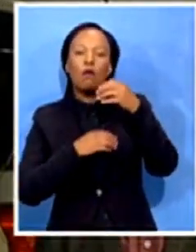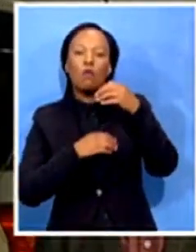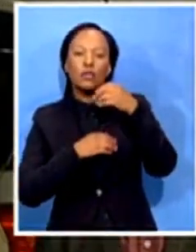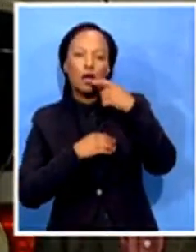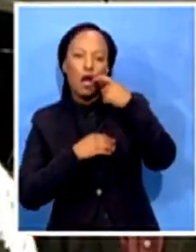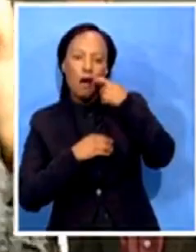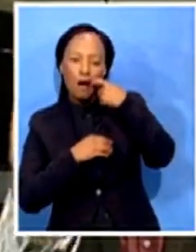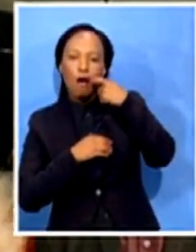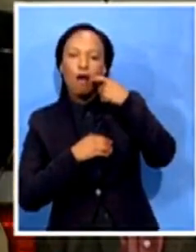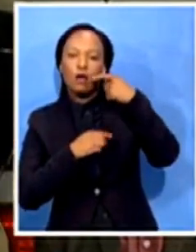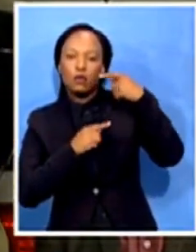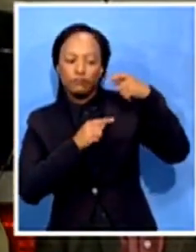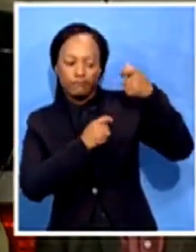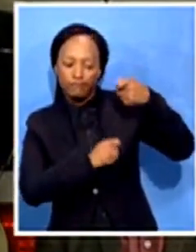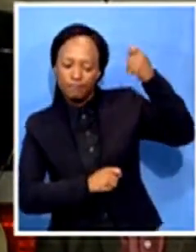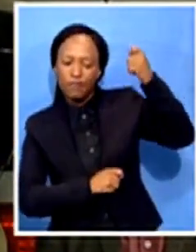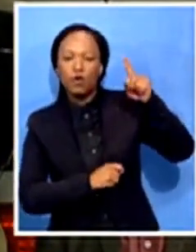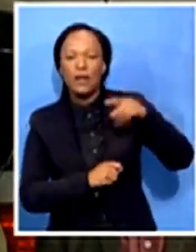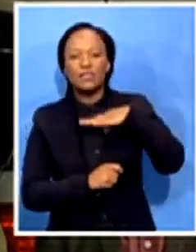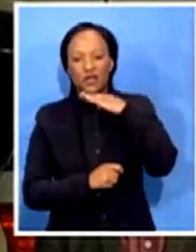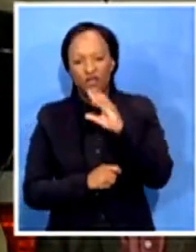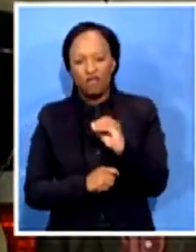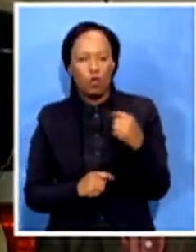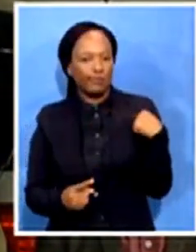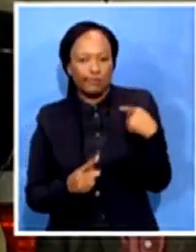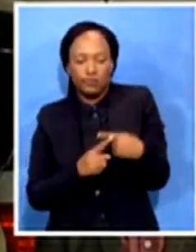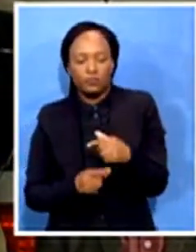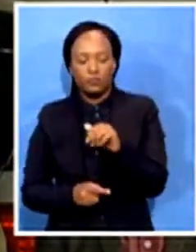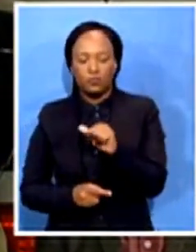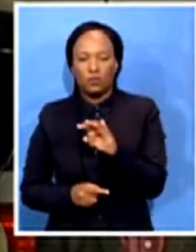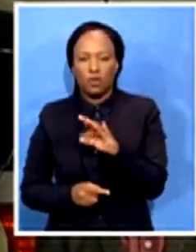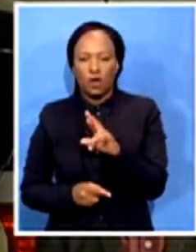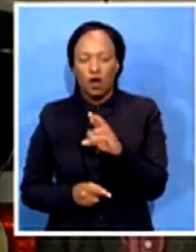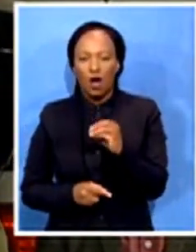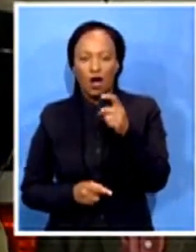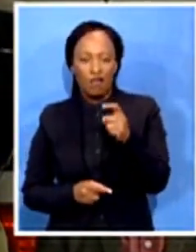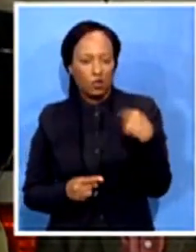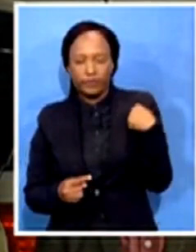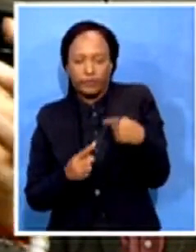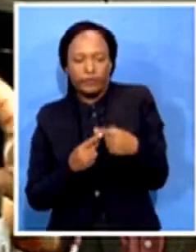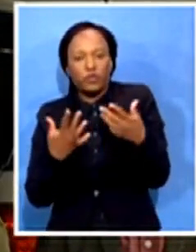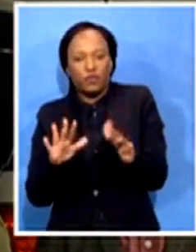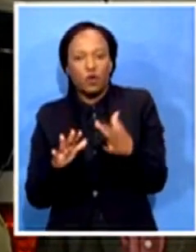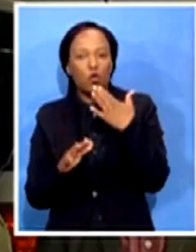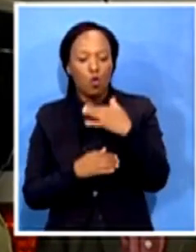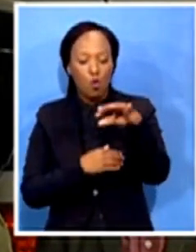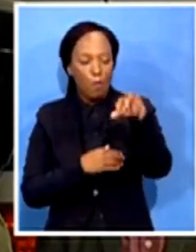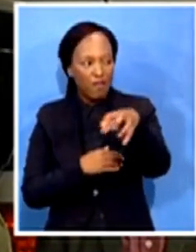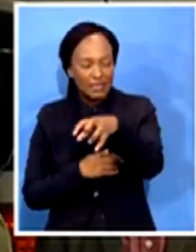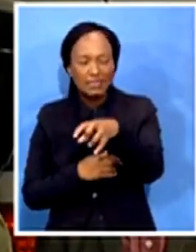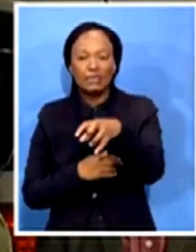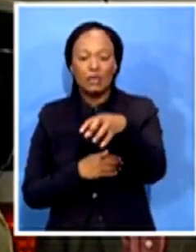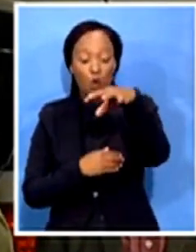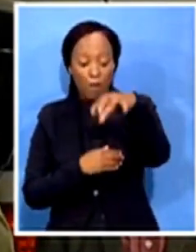has been dealing with especially the provinces, the areas where the pressure was. That pressure is shifting